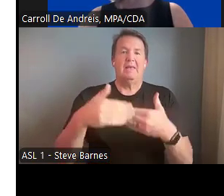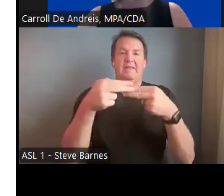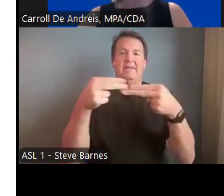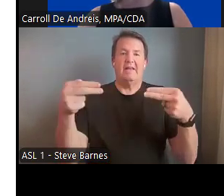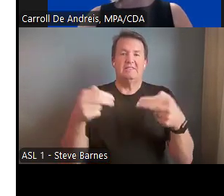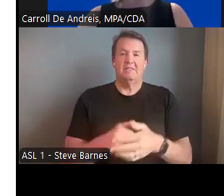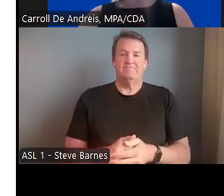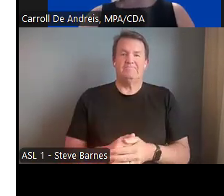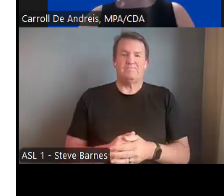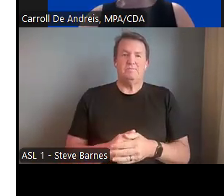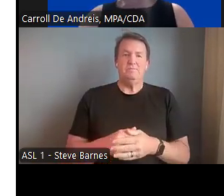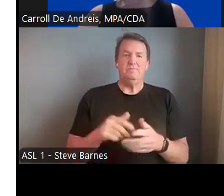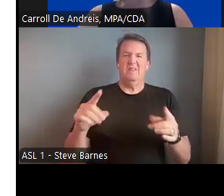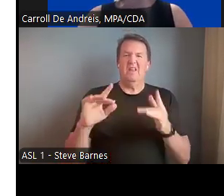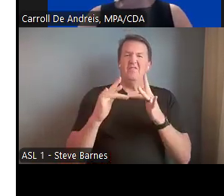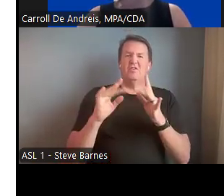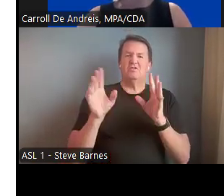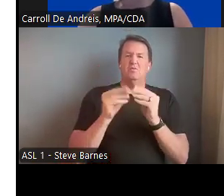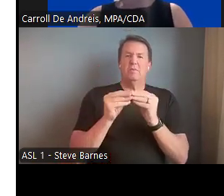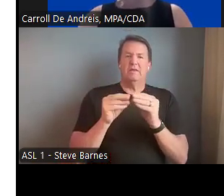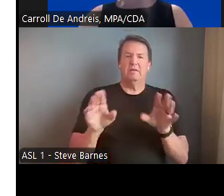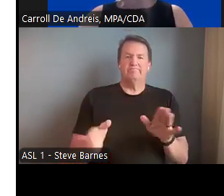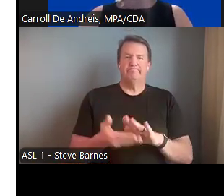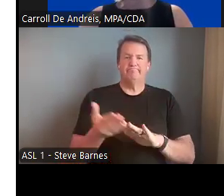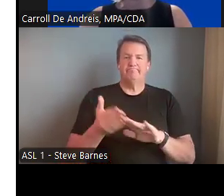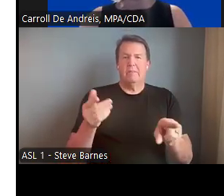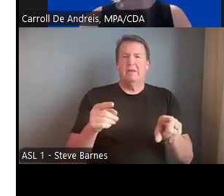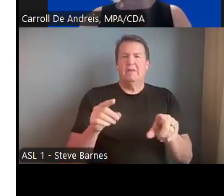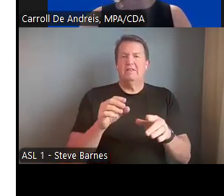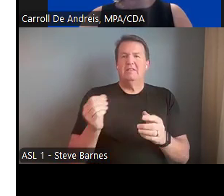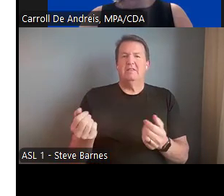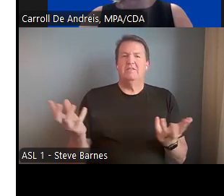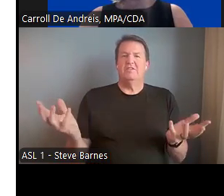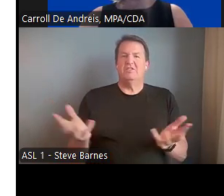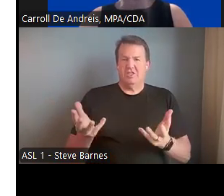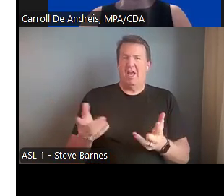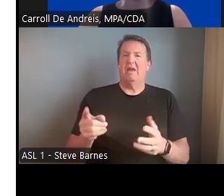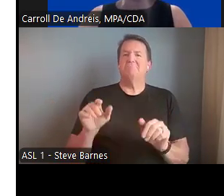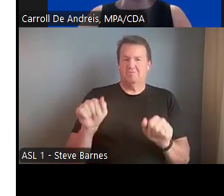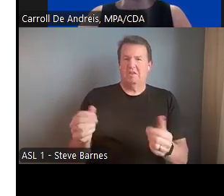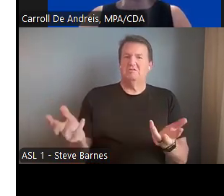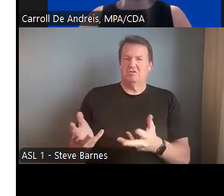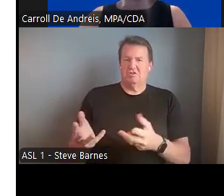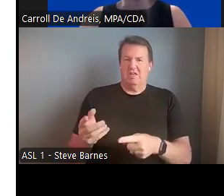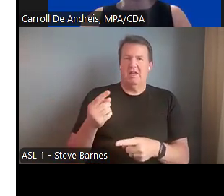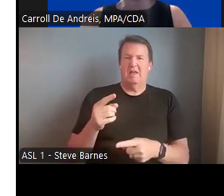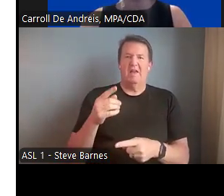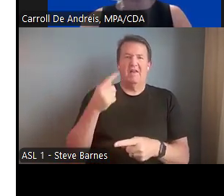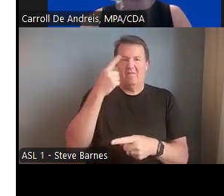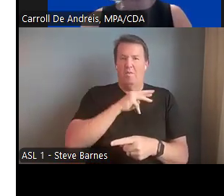So virtual meeting operations, the chat function is enabled for committee members, California Department of Aging